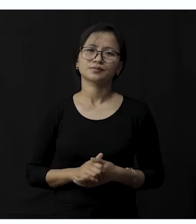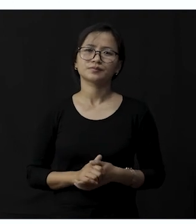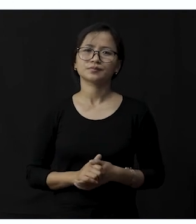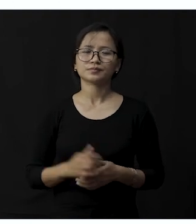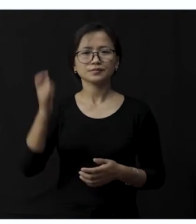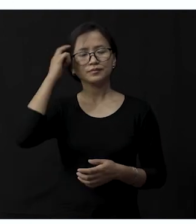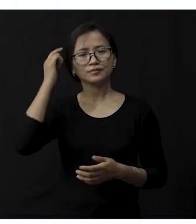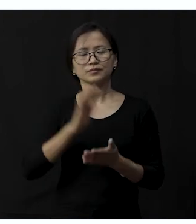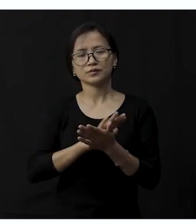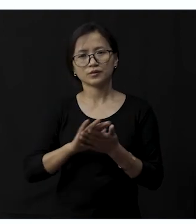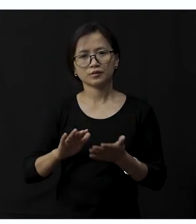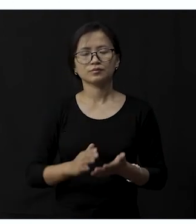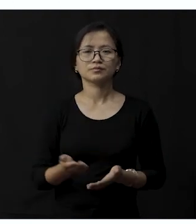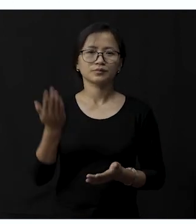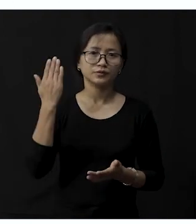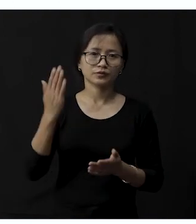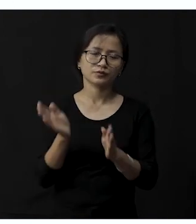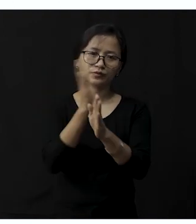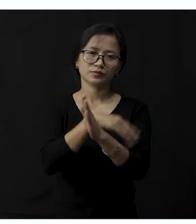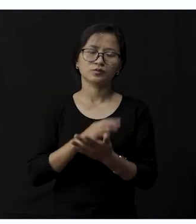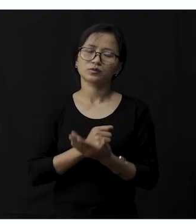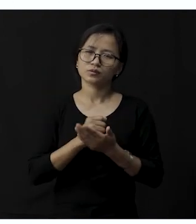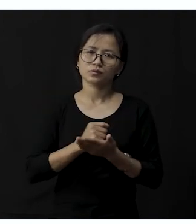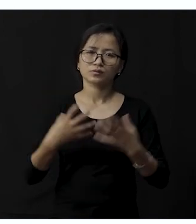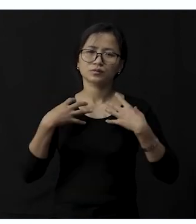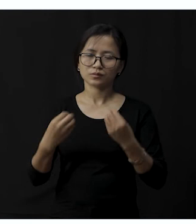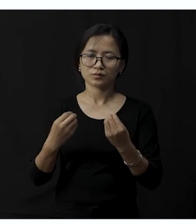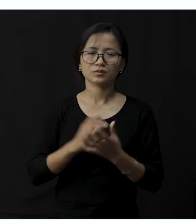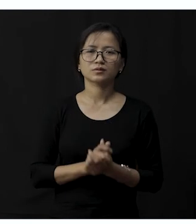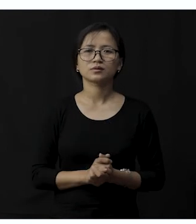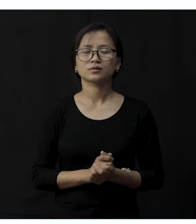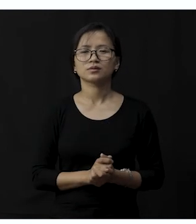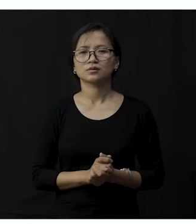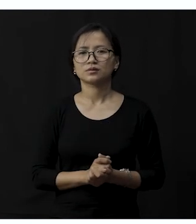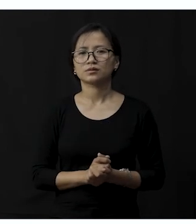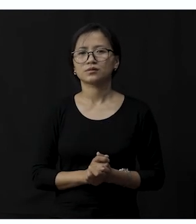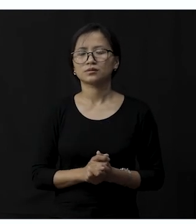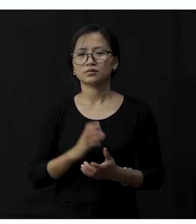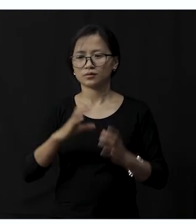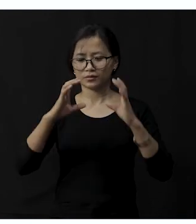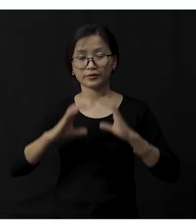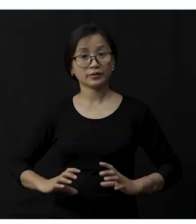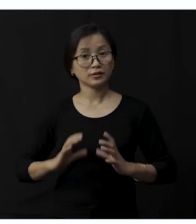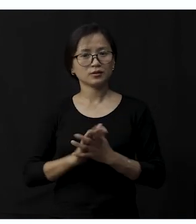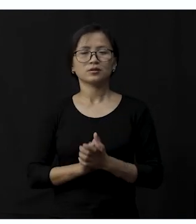not done before and you want to try it. So that's adventurous. So I would say that maybe this character is